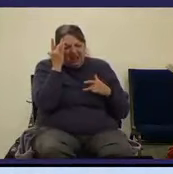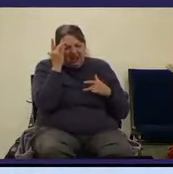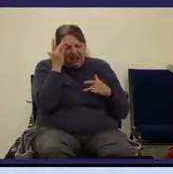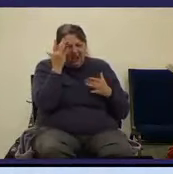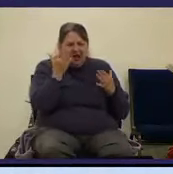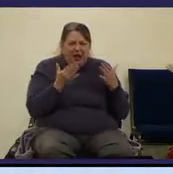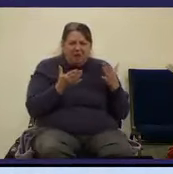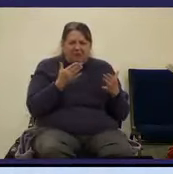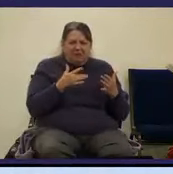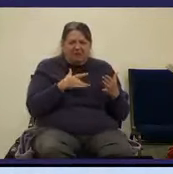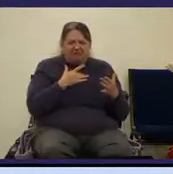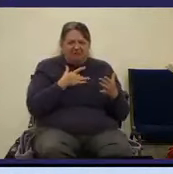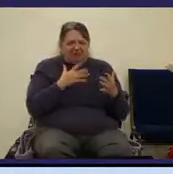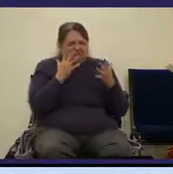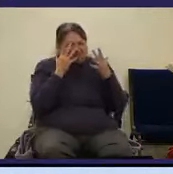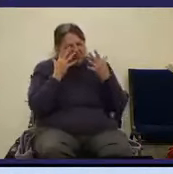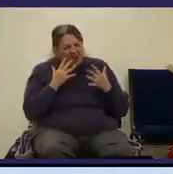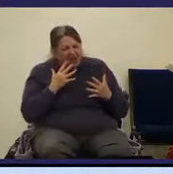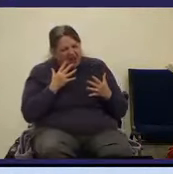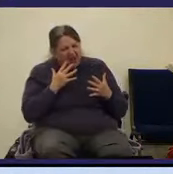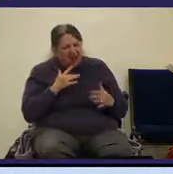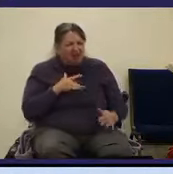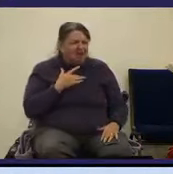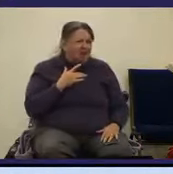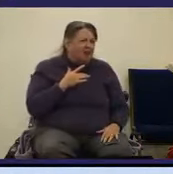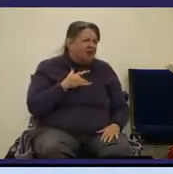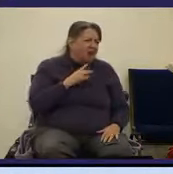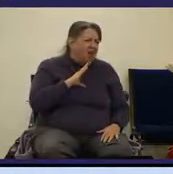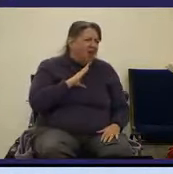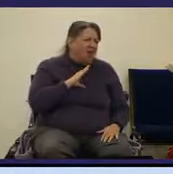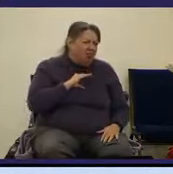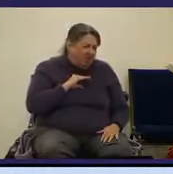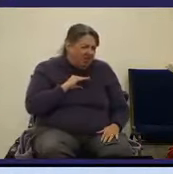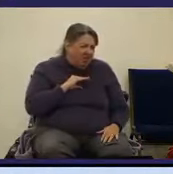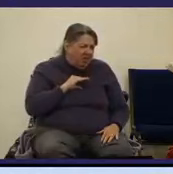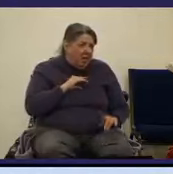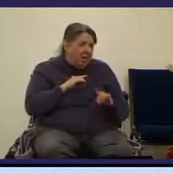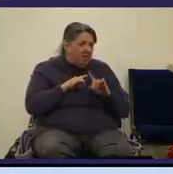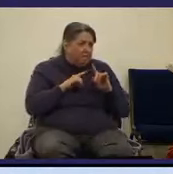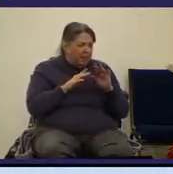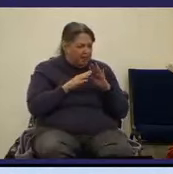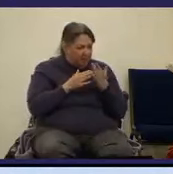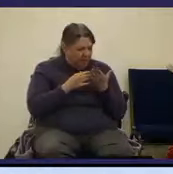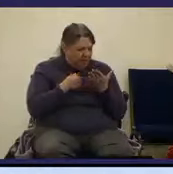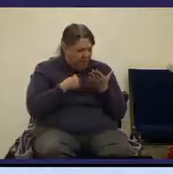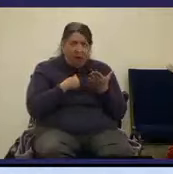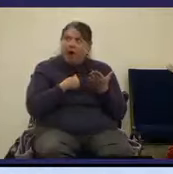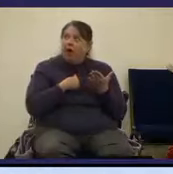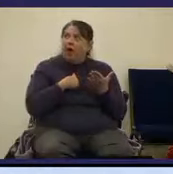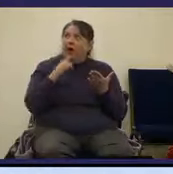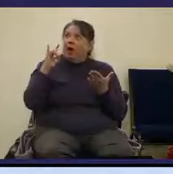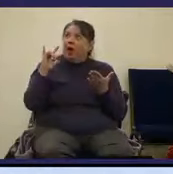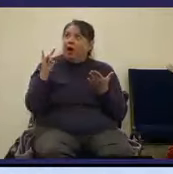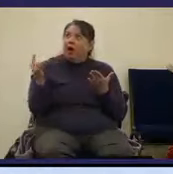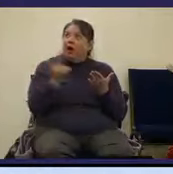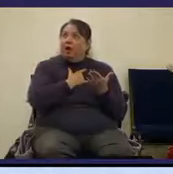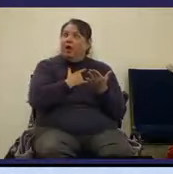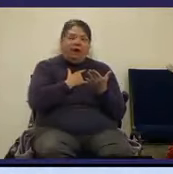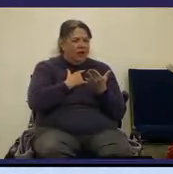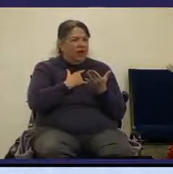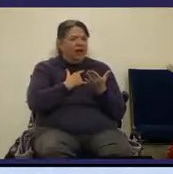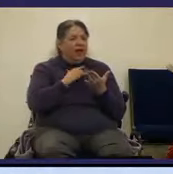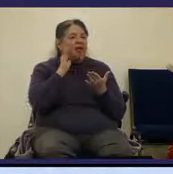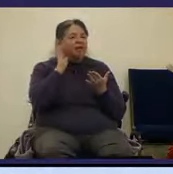be feeling saved. I may not be feeling loved. I may not be feeling it today, but the book tells me that I have it. That's where joy comes